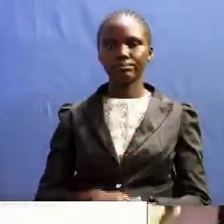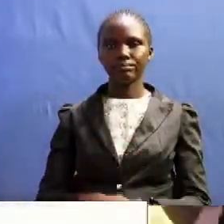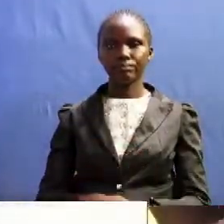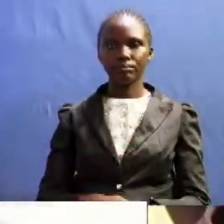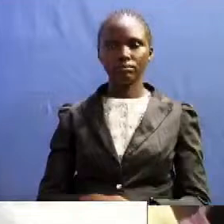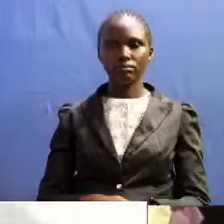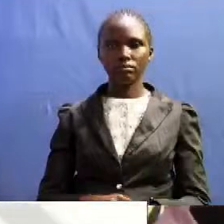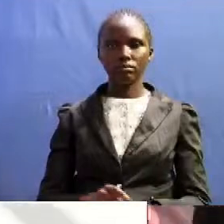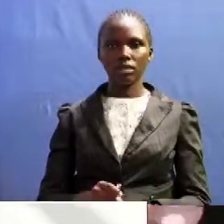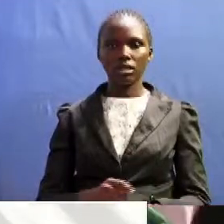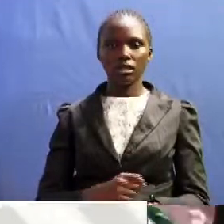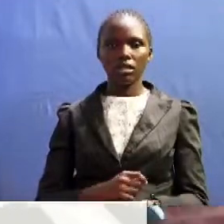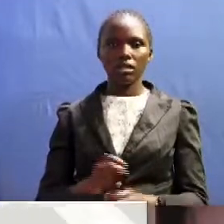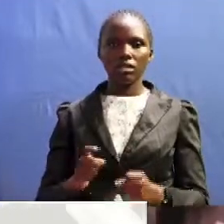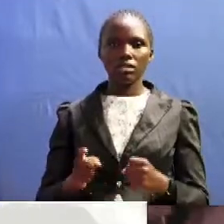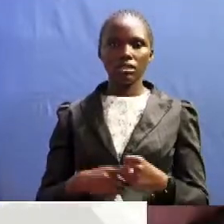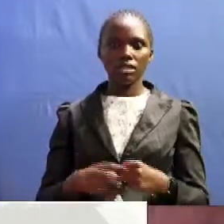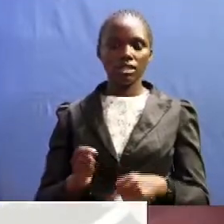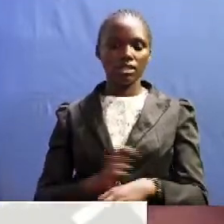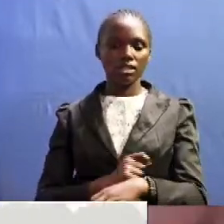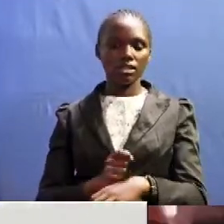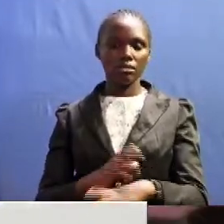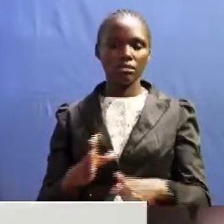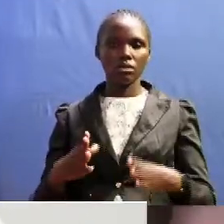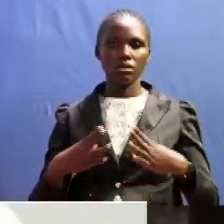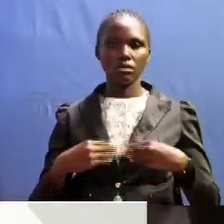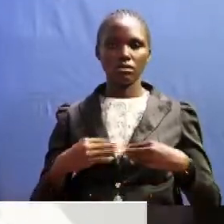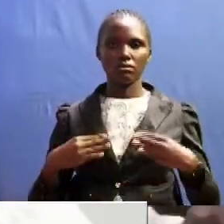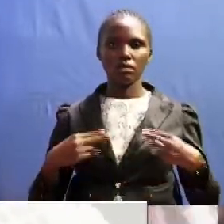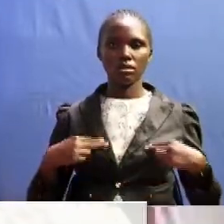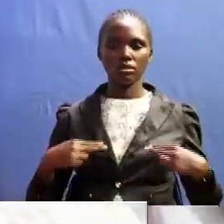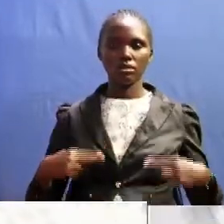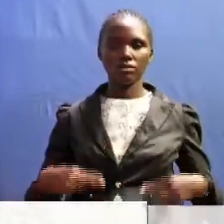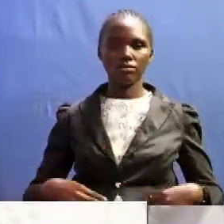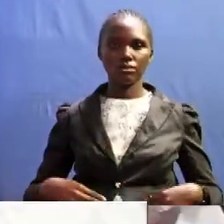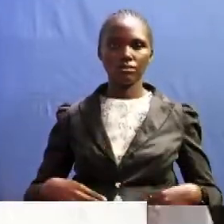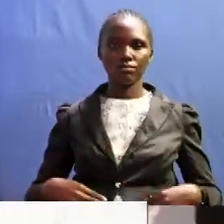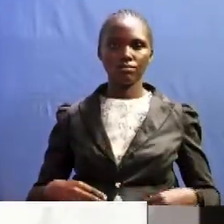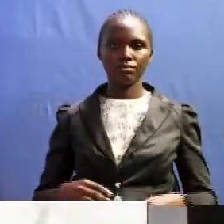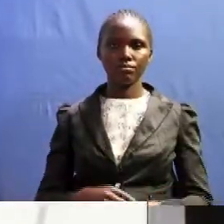The top around 6 teams watapata uniform.